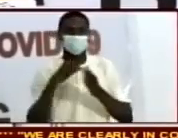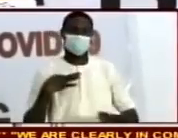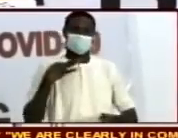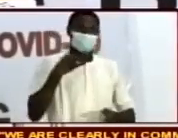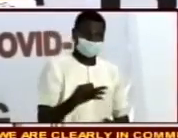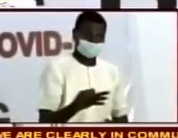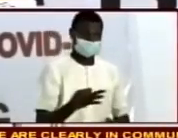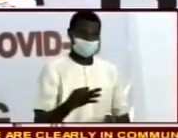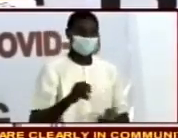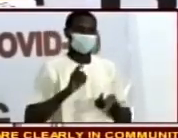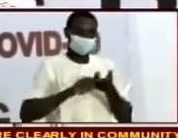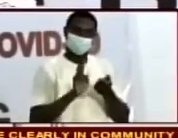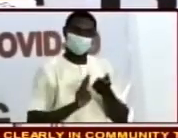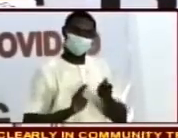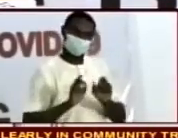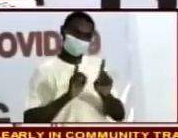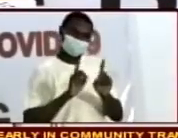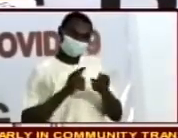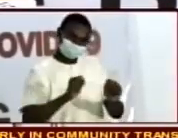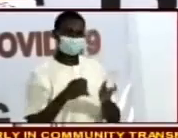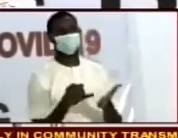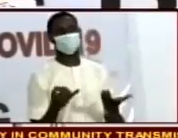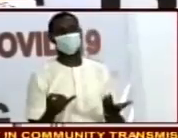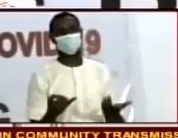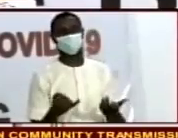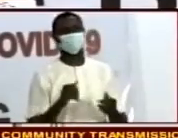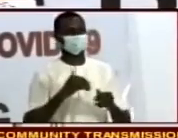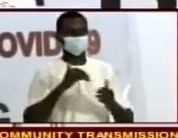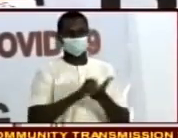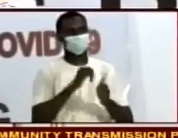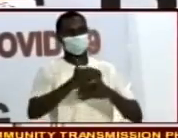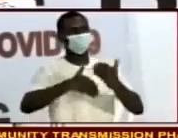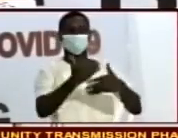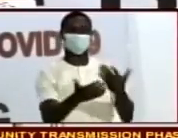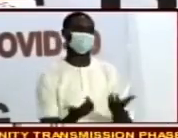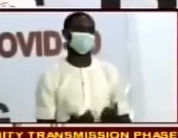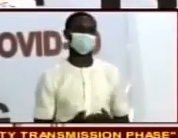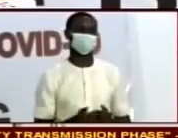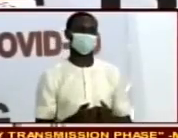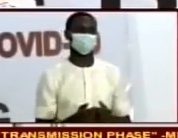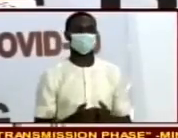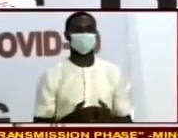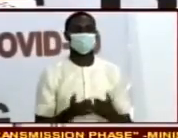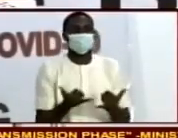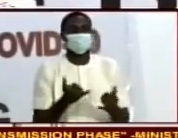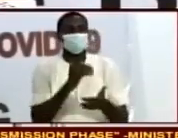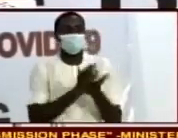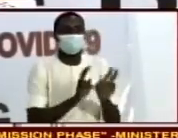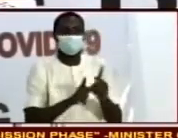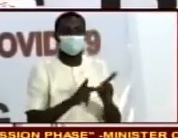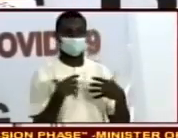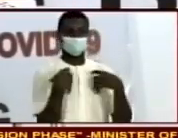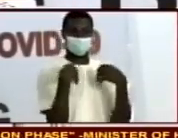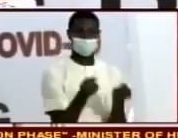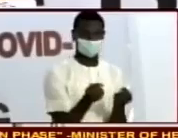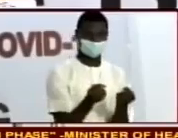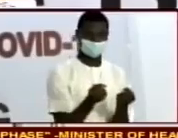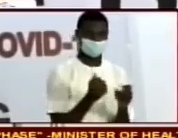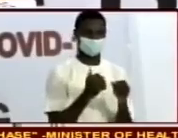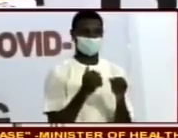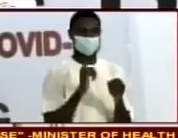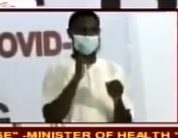whole process by itself. Now, the question of relapse, have we seen relapse? I don't think we have seen a relapse in Nigeria. We have